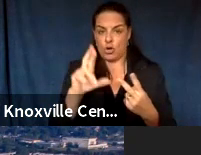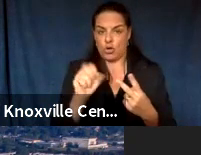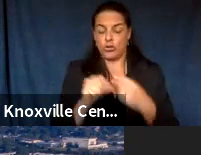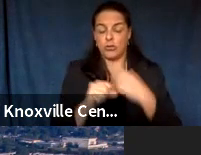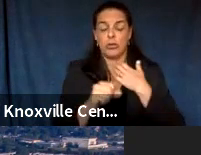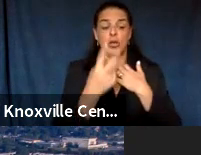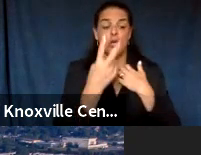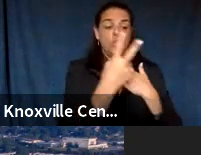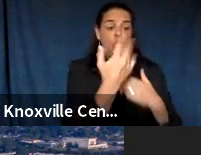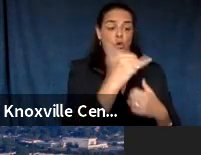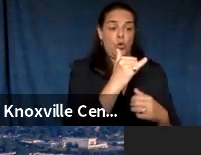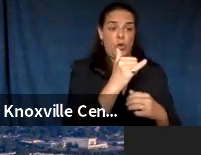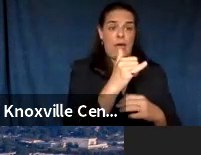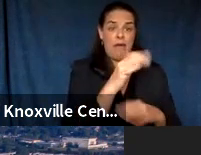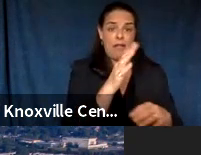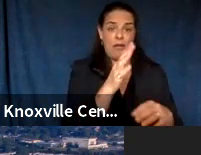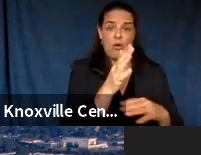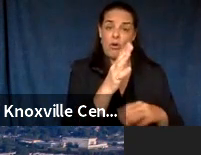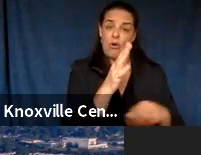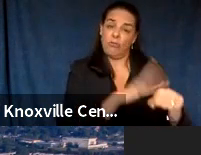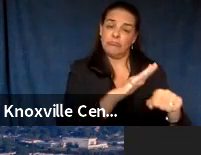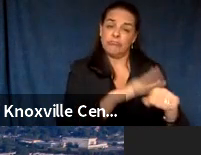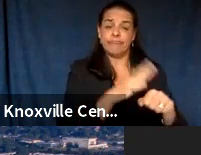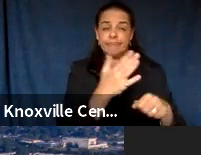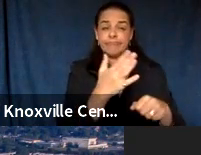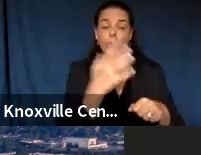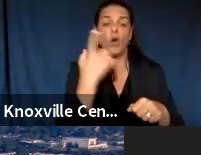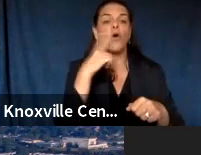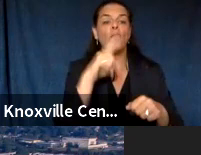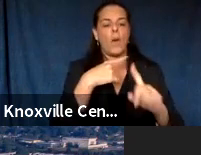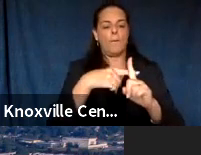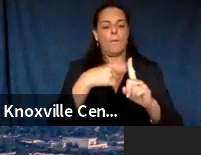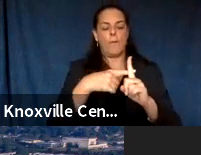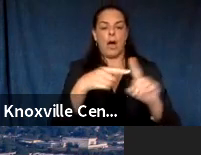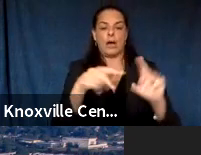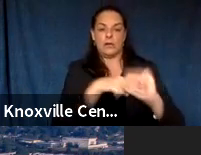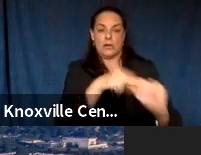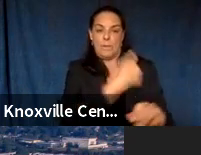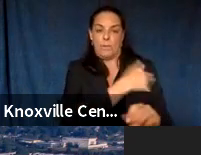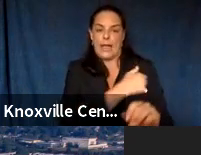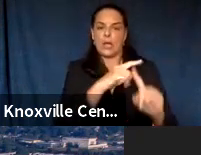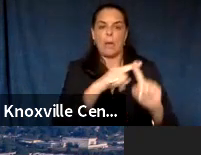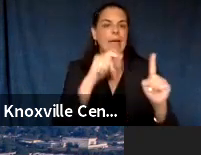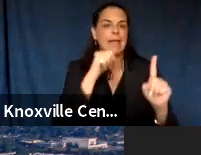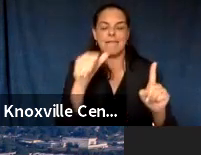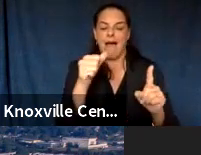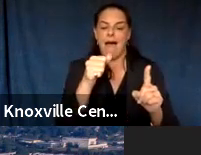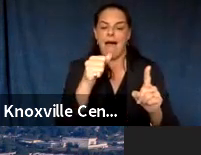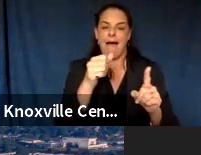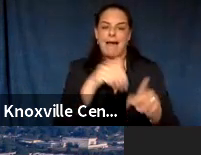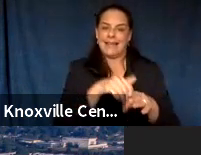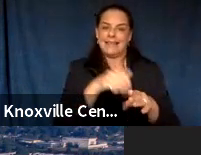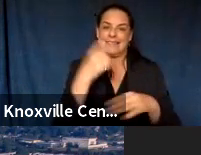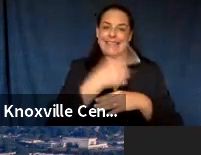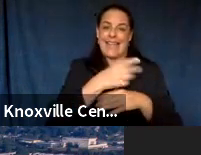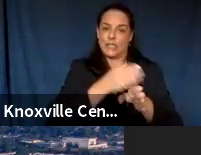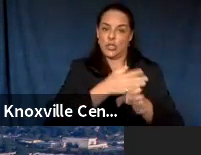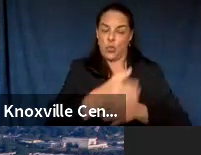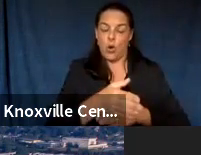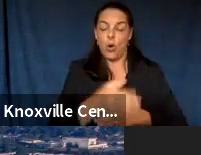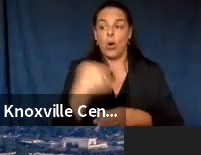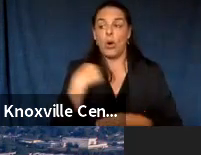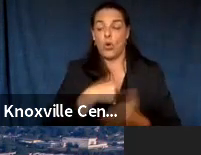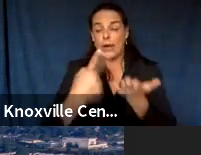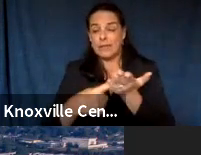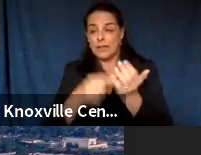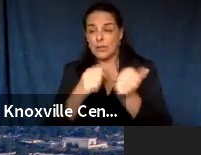also noted for positive inpatients, but they were not on consecutive days. After speaking with our hospital